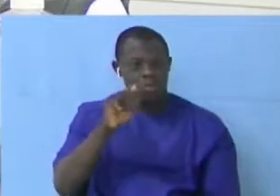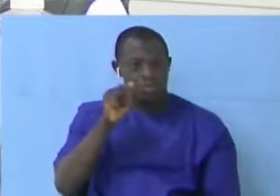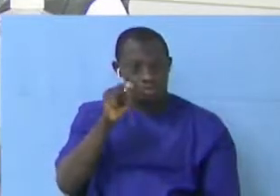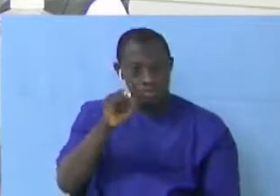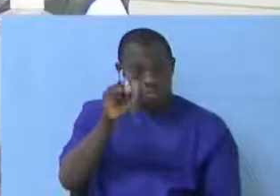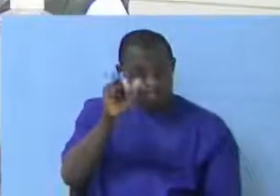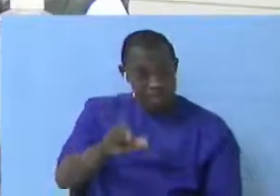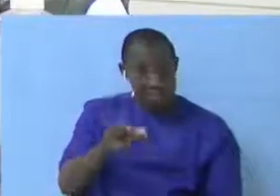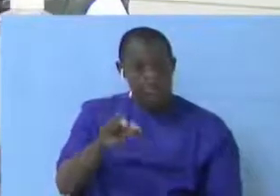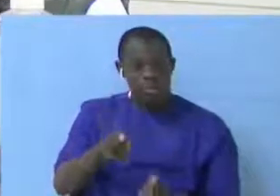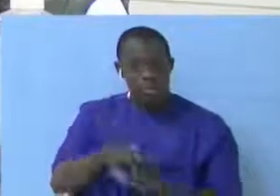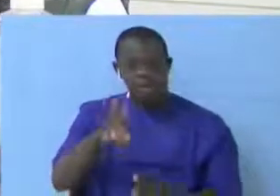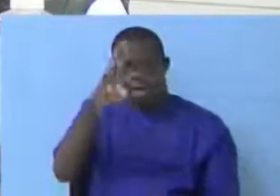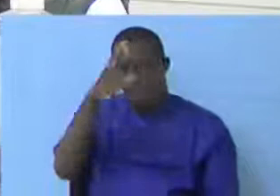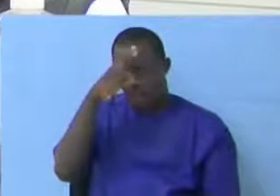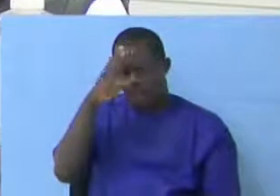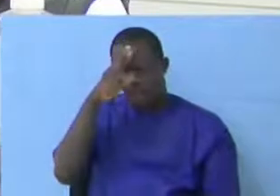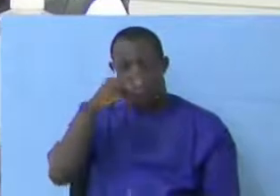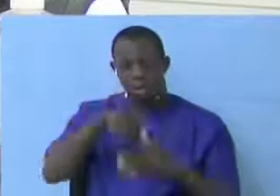Casamance. And when